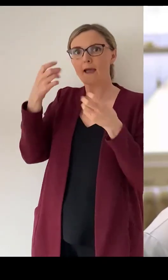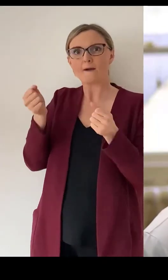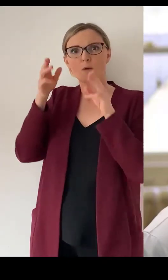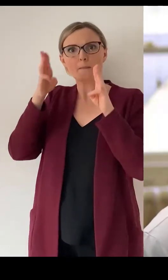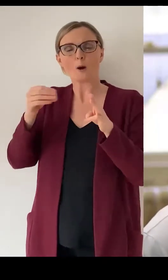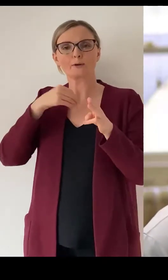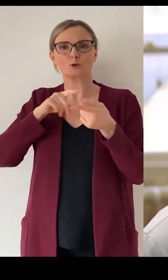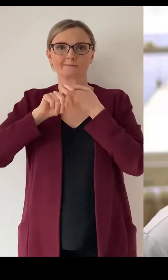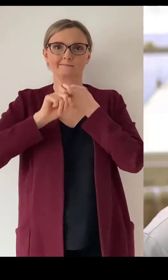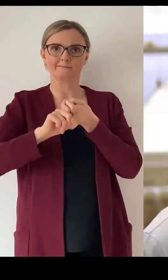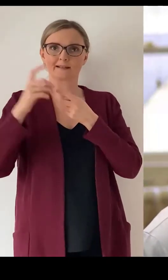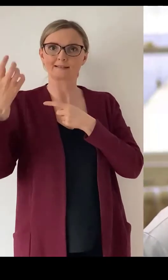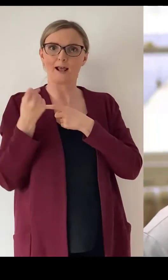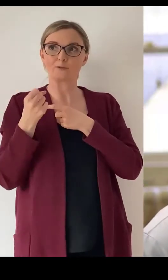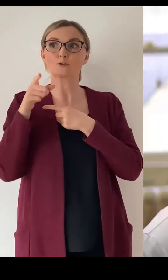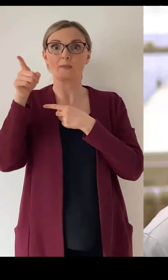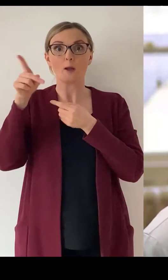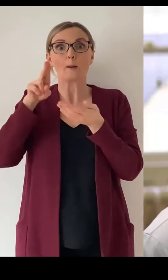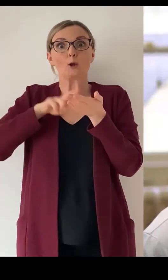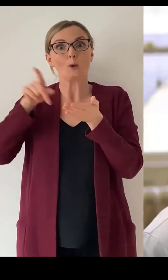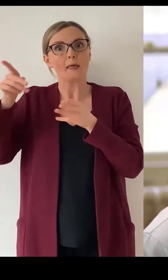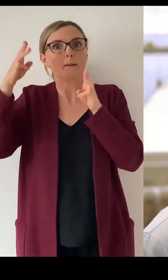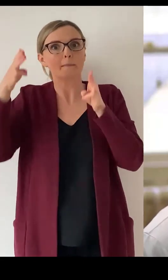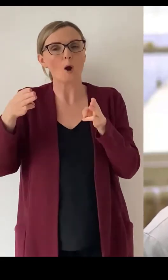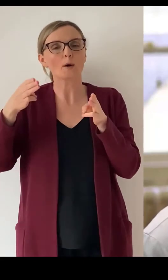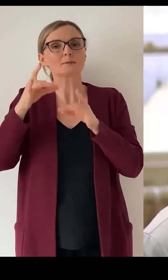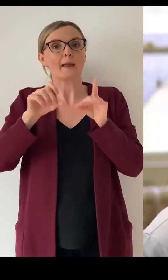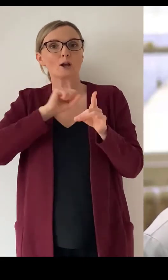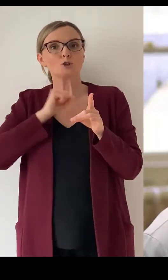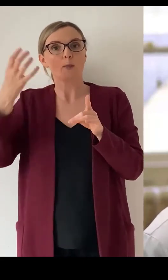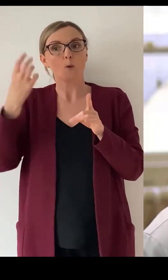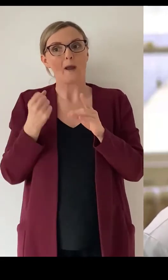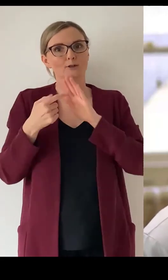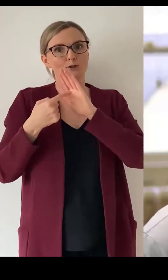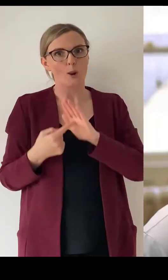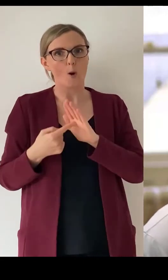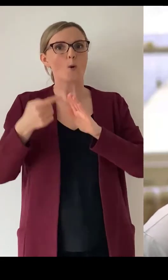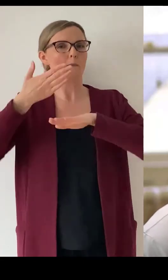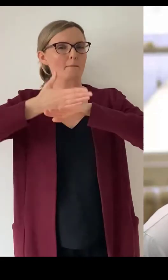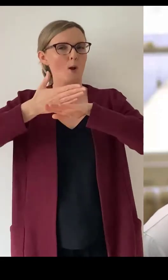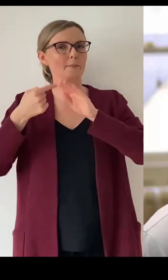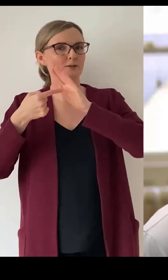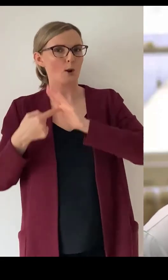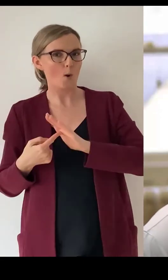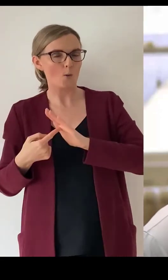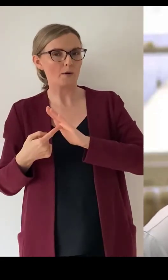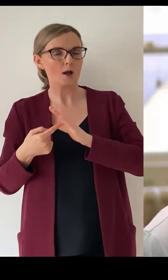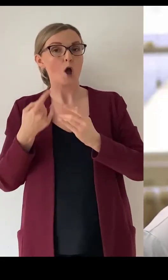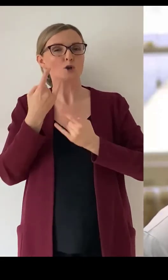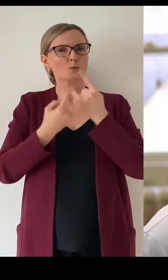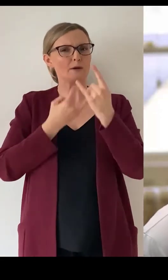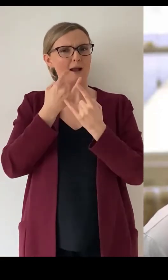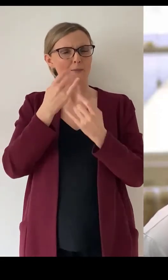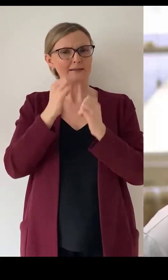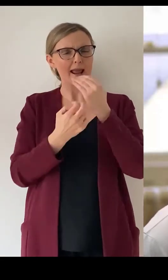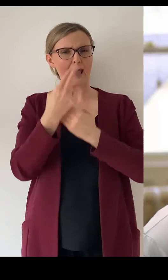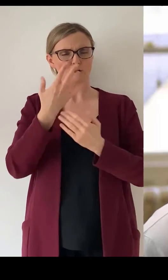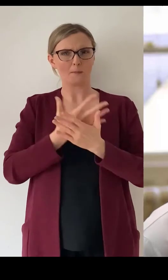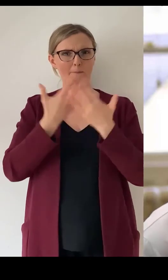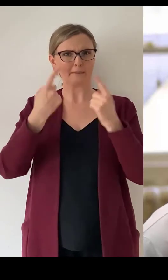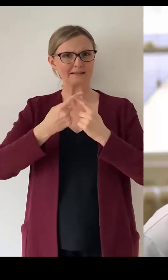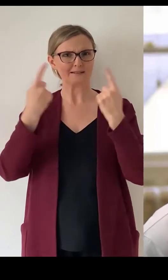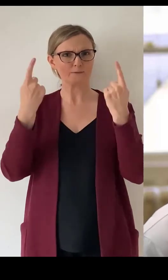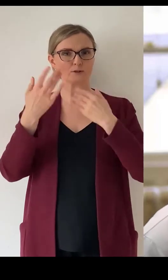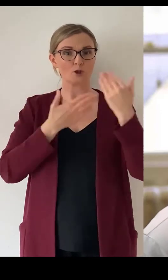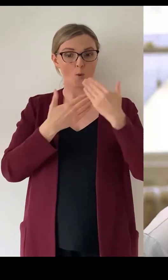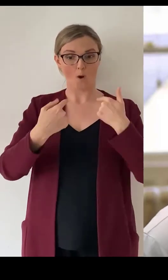it uses to keep wages low and employment low. And what this does is it creates a wedge between what the worker is